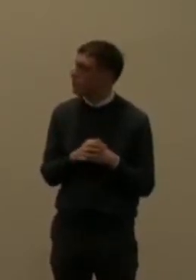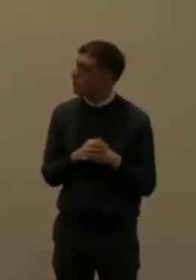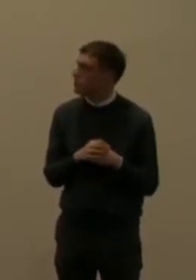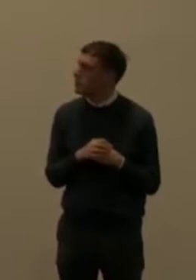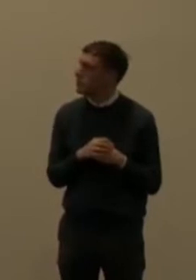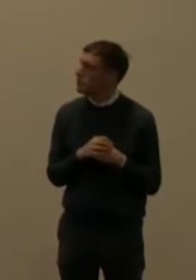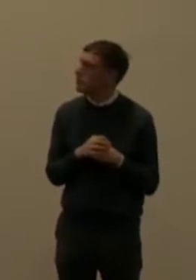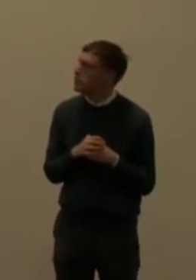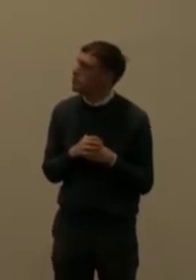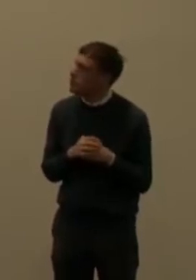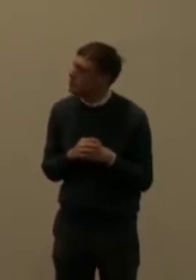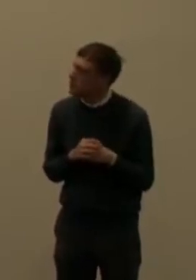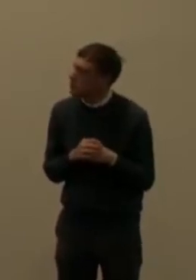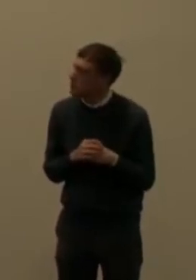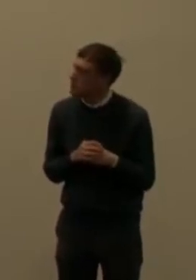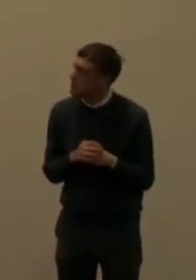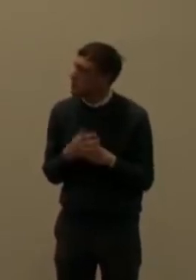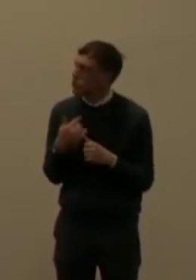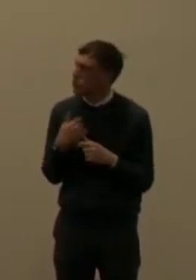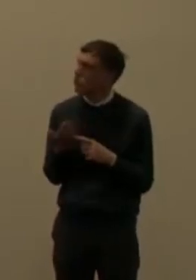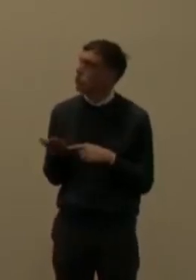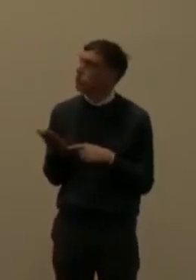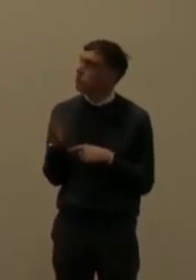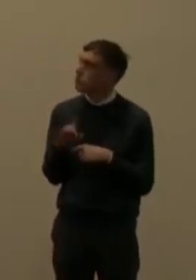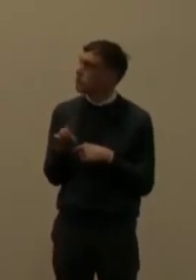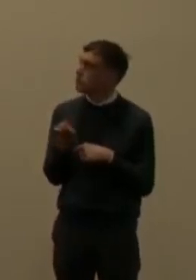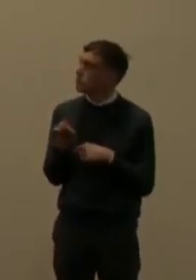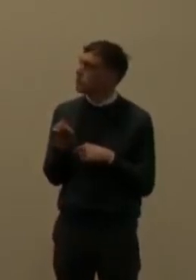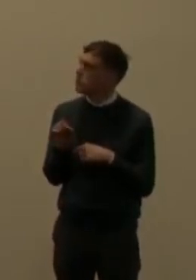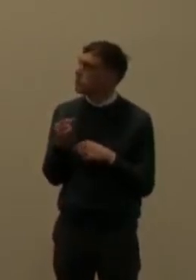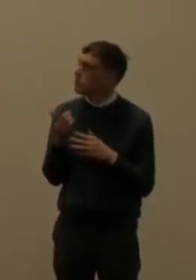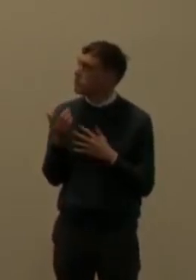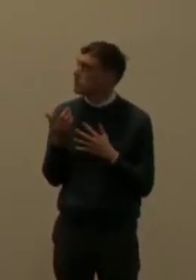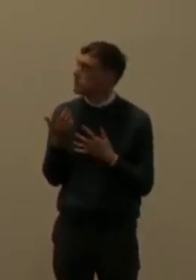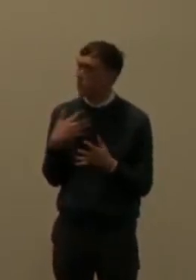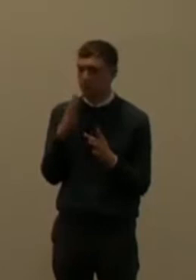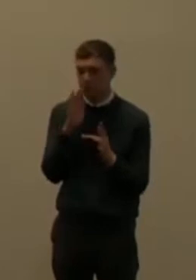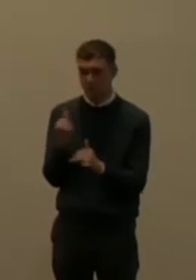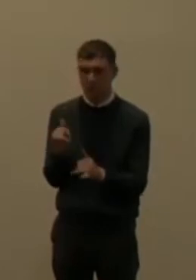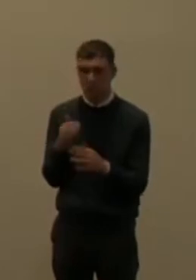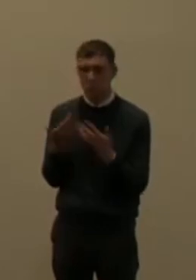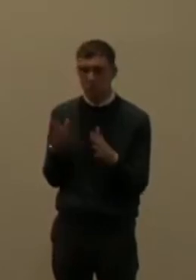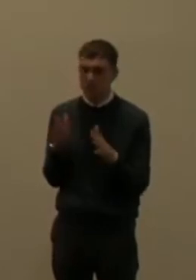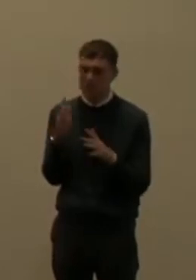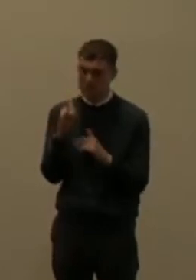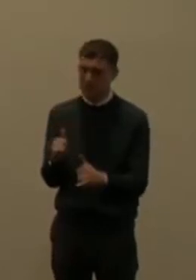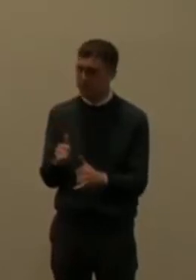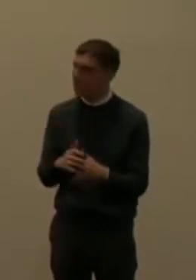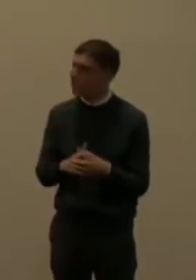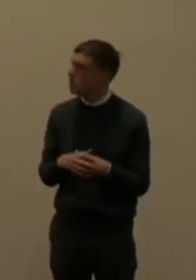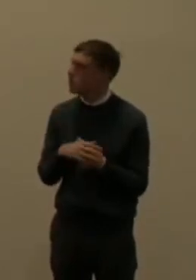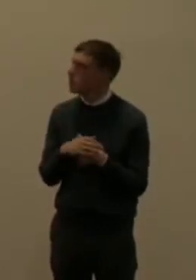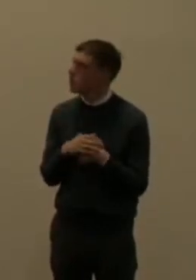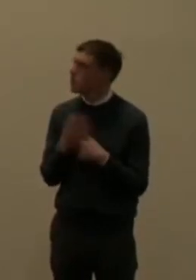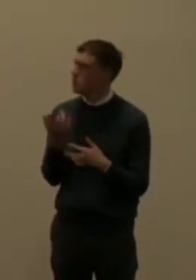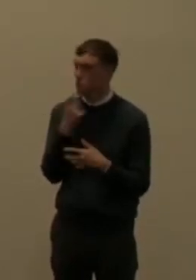loads, yeah, cool. I go to here and I go to test and I open the tests. I created a